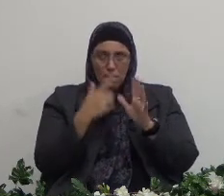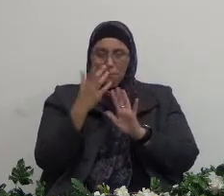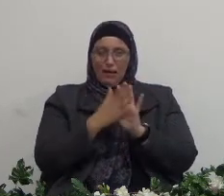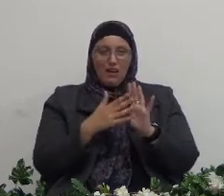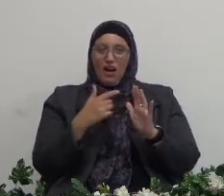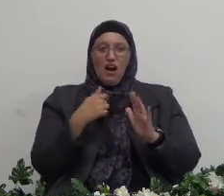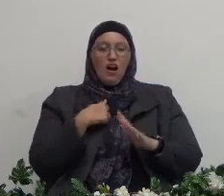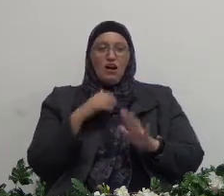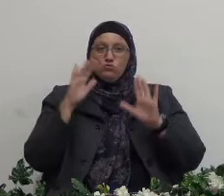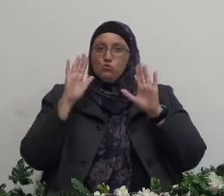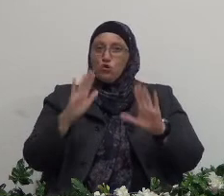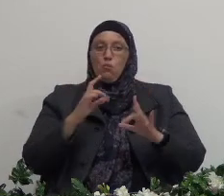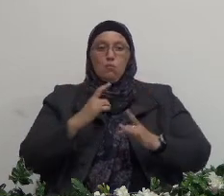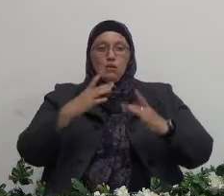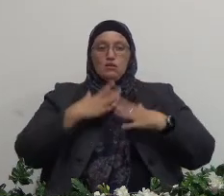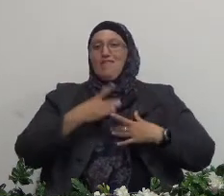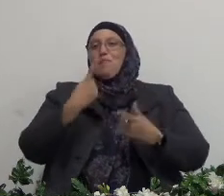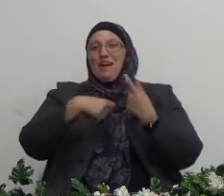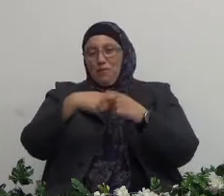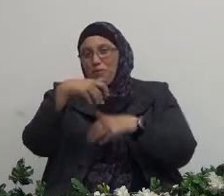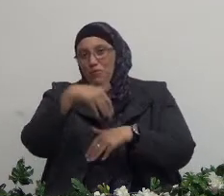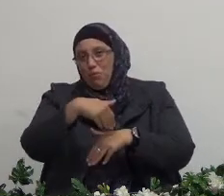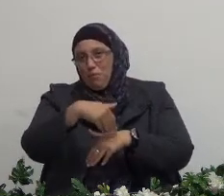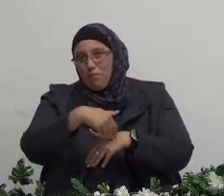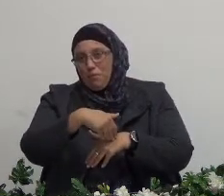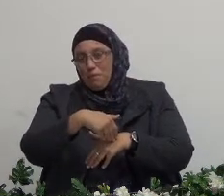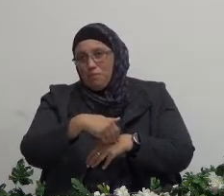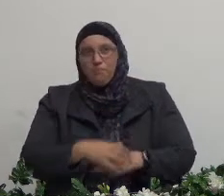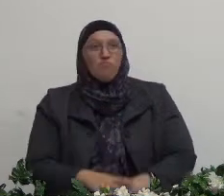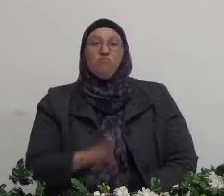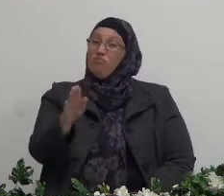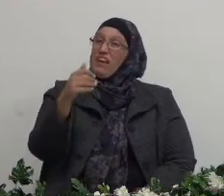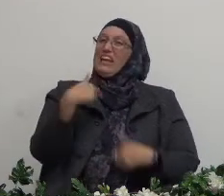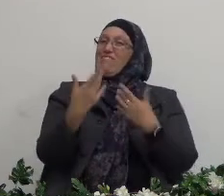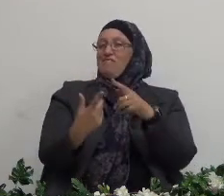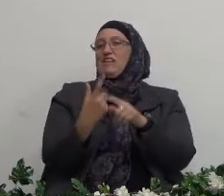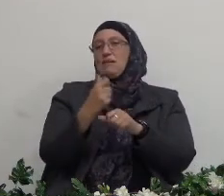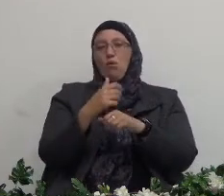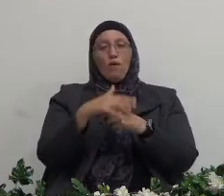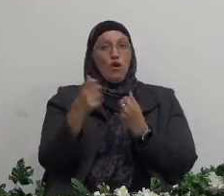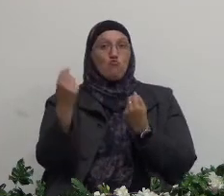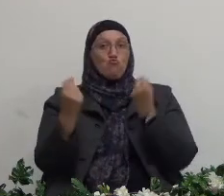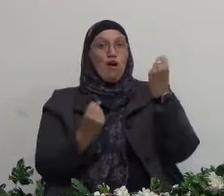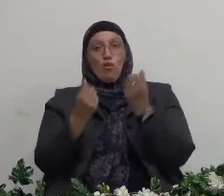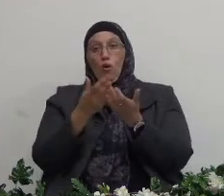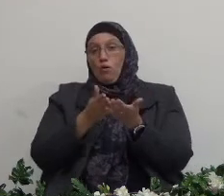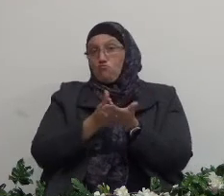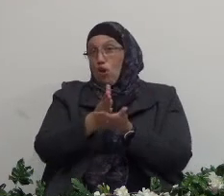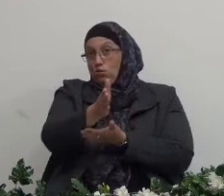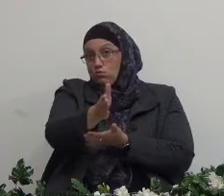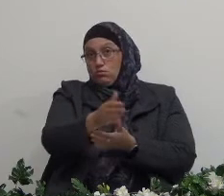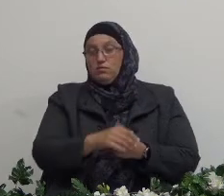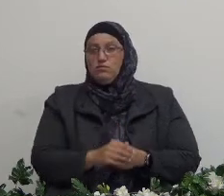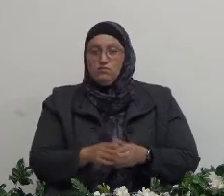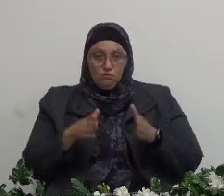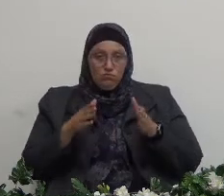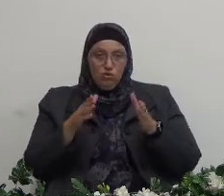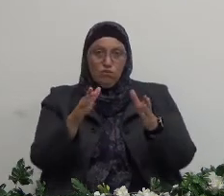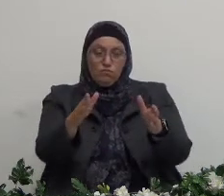Take for example on the roads. They don't say on the road